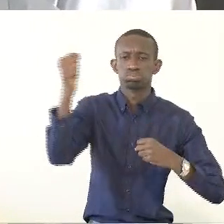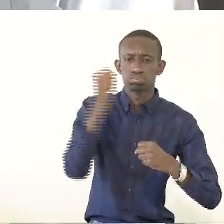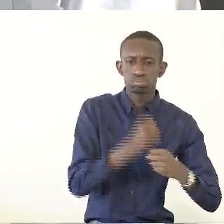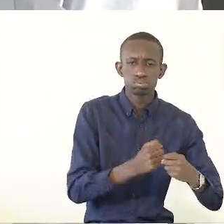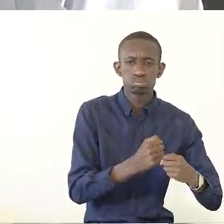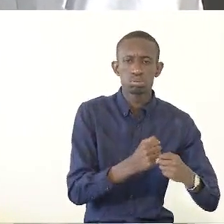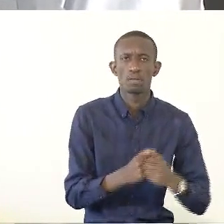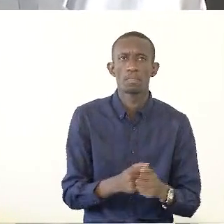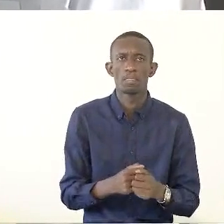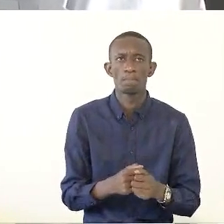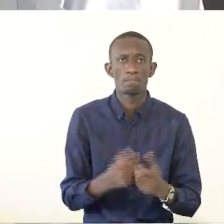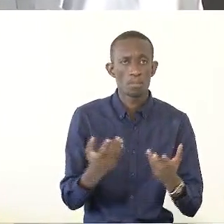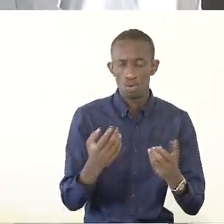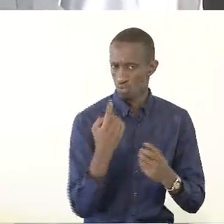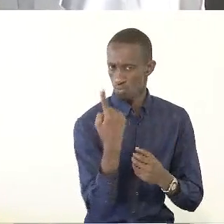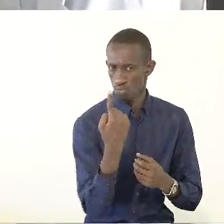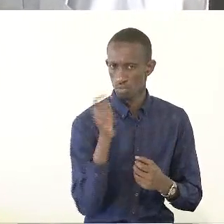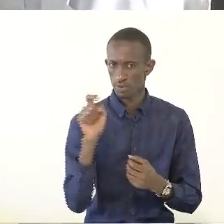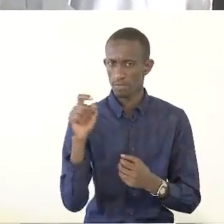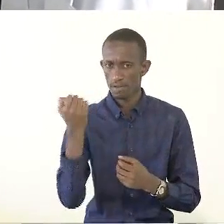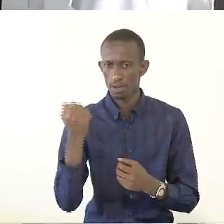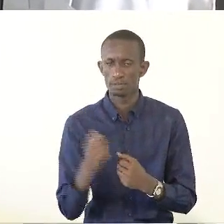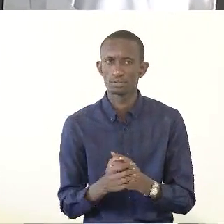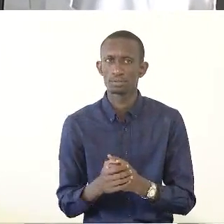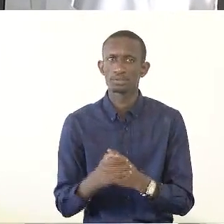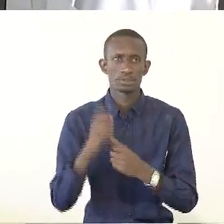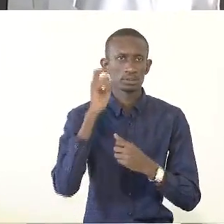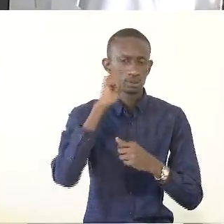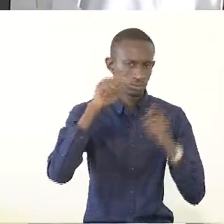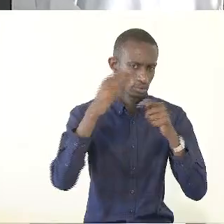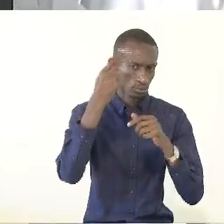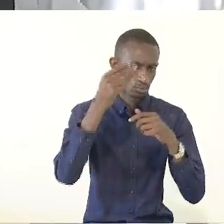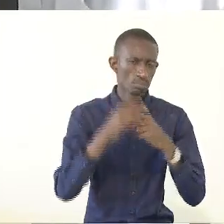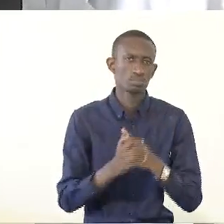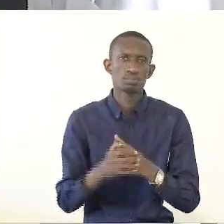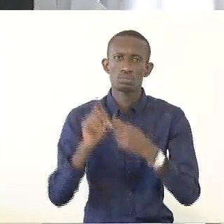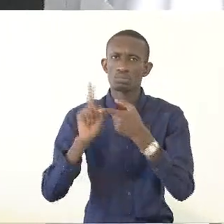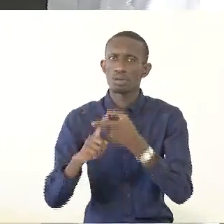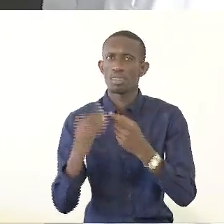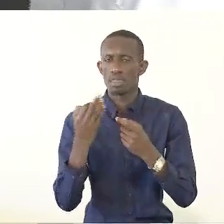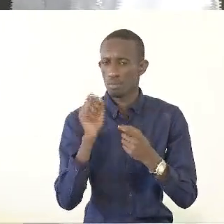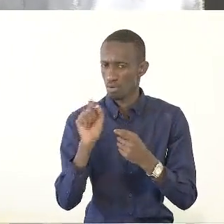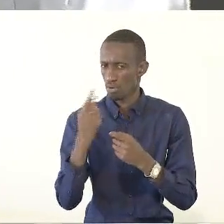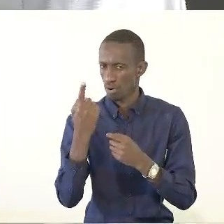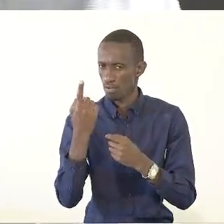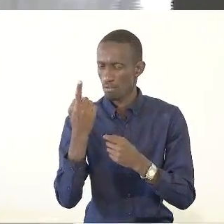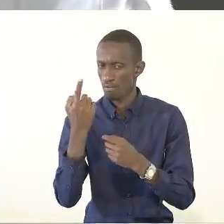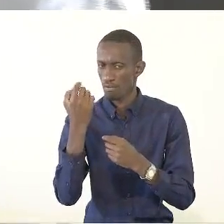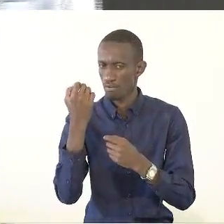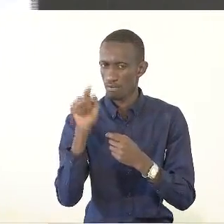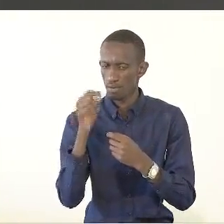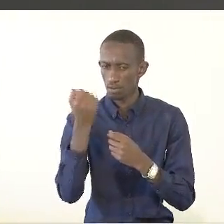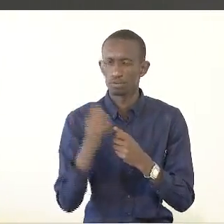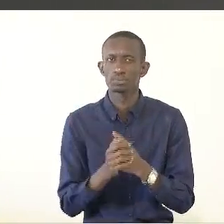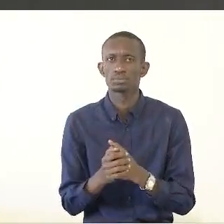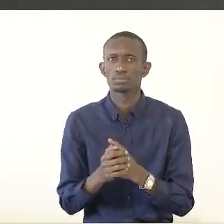have 1.5 squared plus 3 times 1.5 minus 4. When you work on this by using